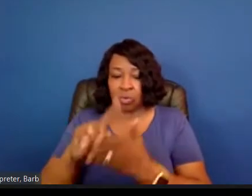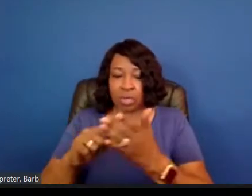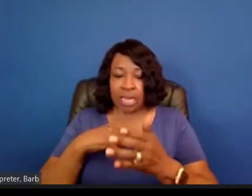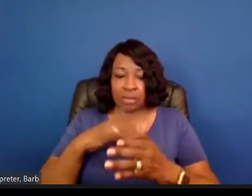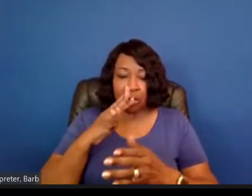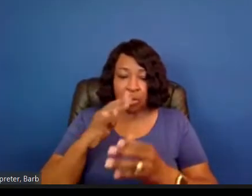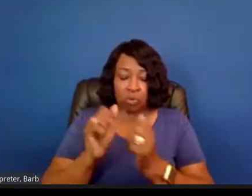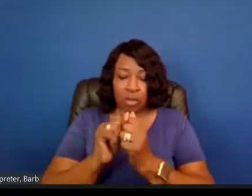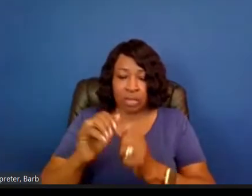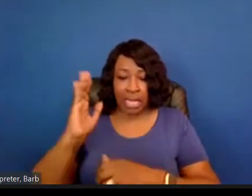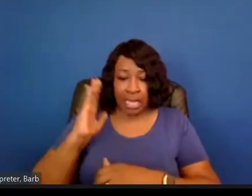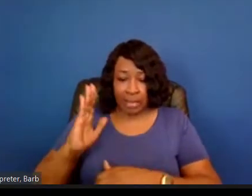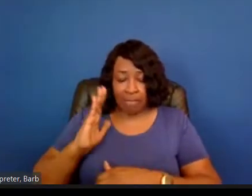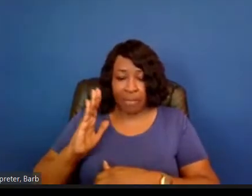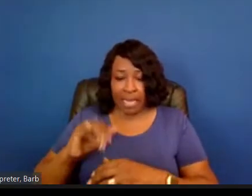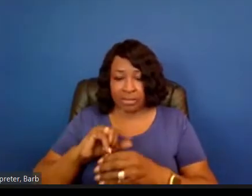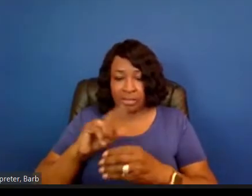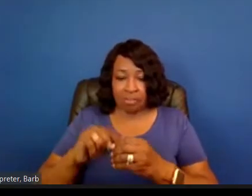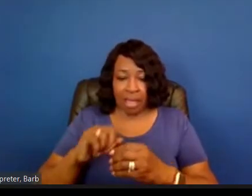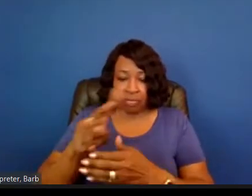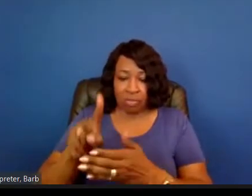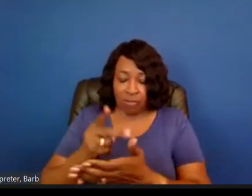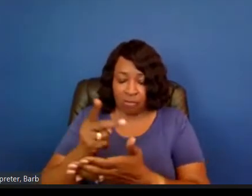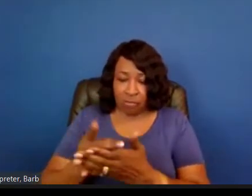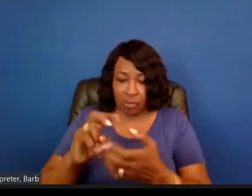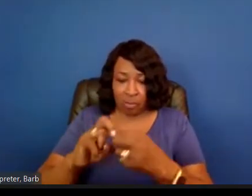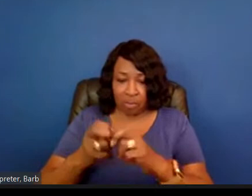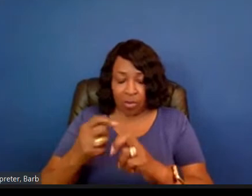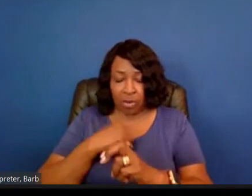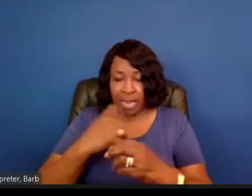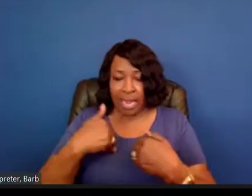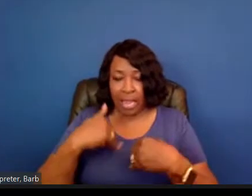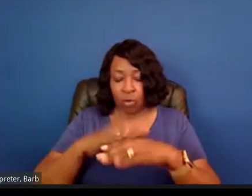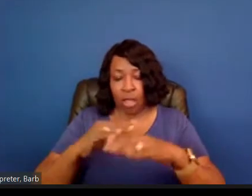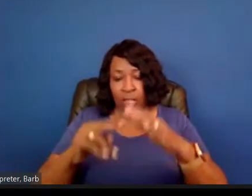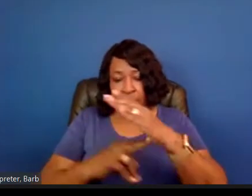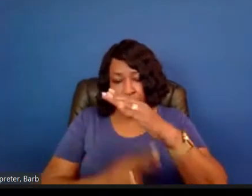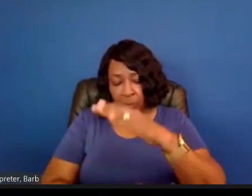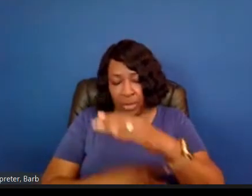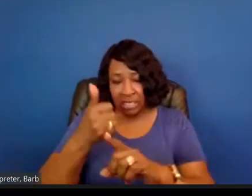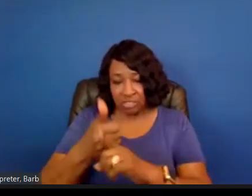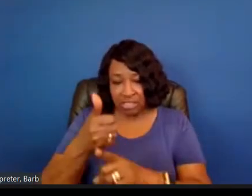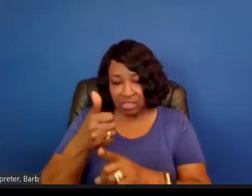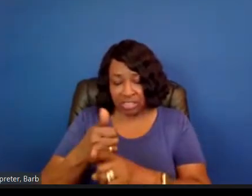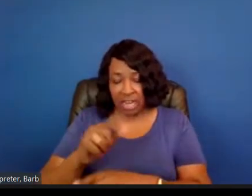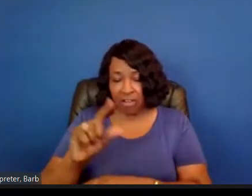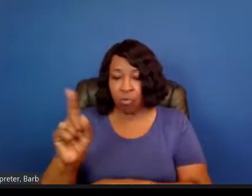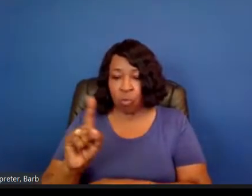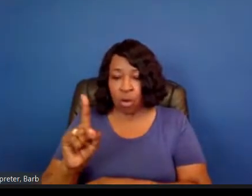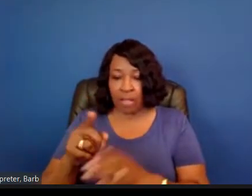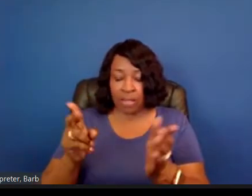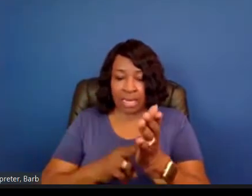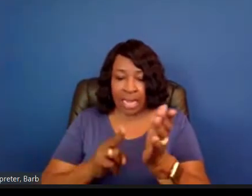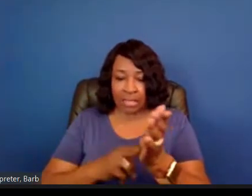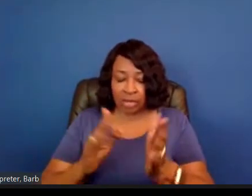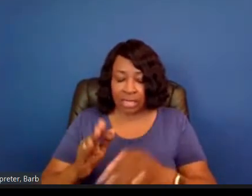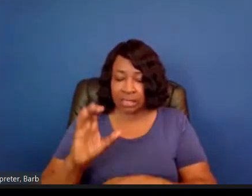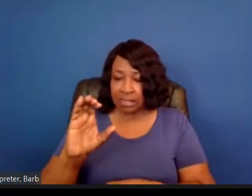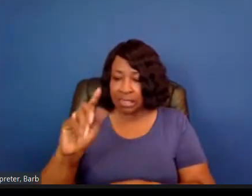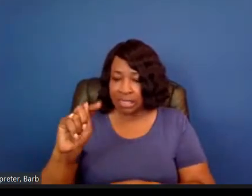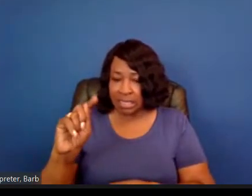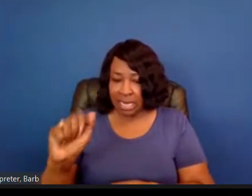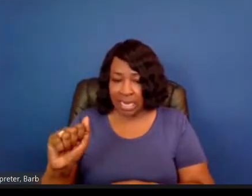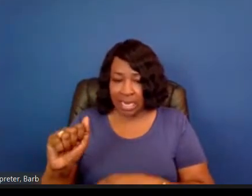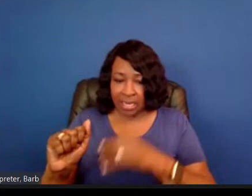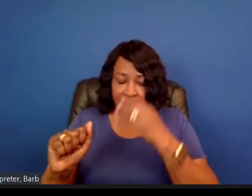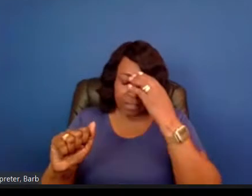past about the spalling issue that we had on the bridge itself, where the contractor, CTA, and our owner's